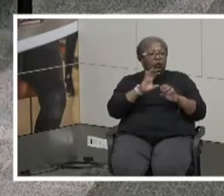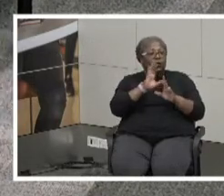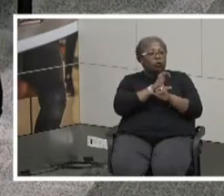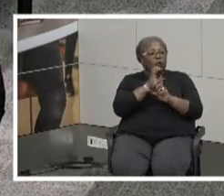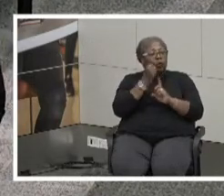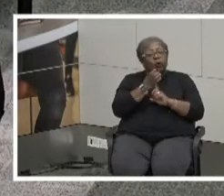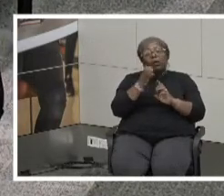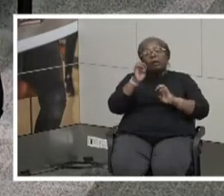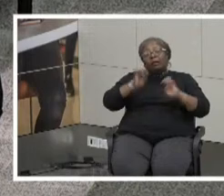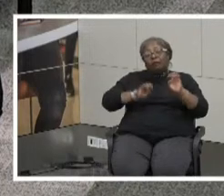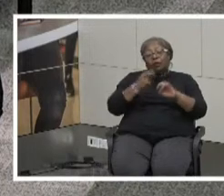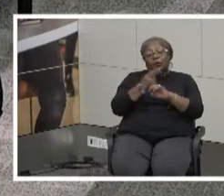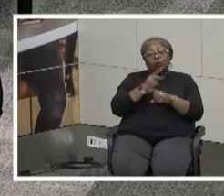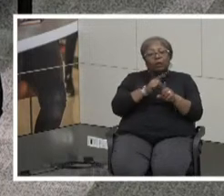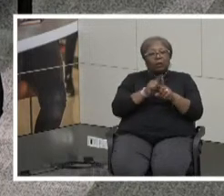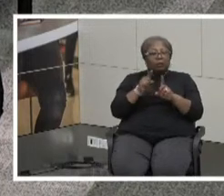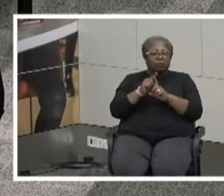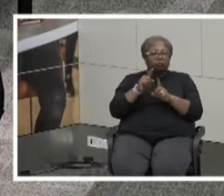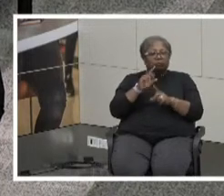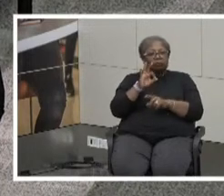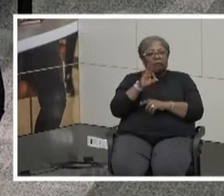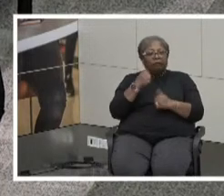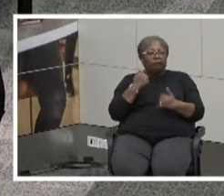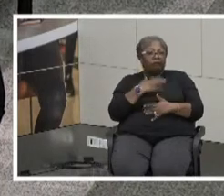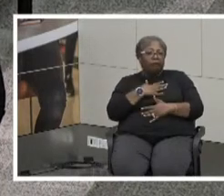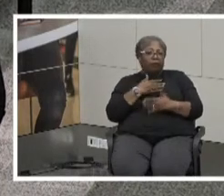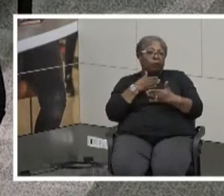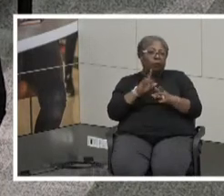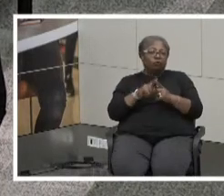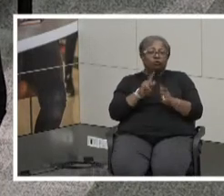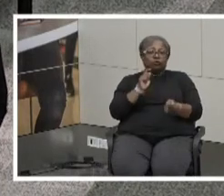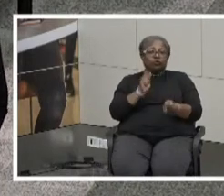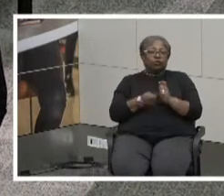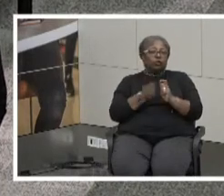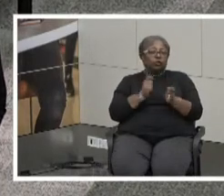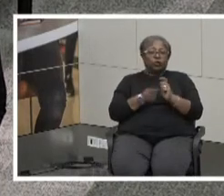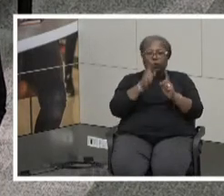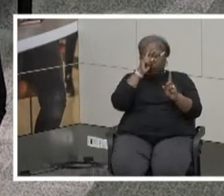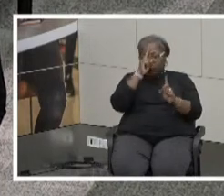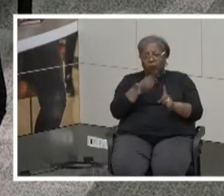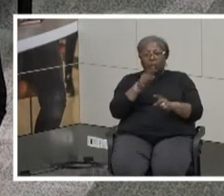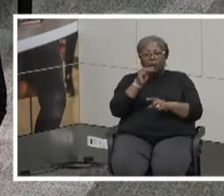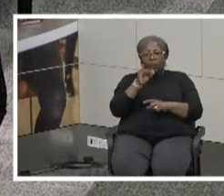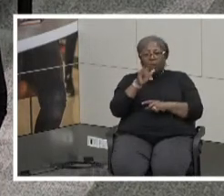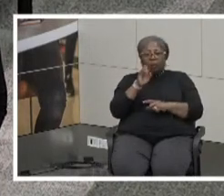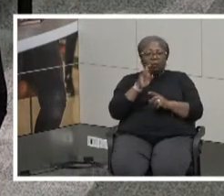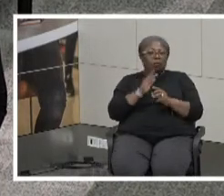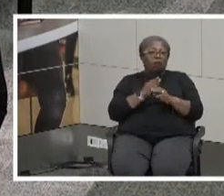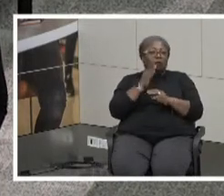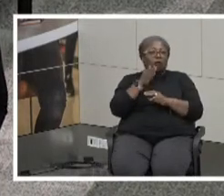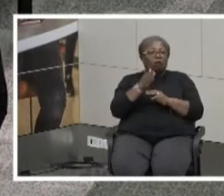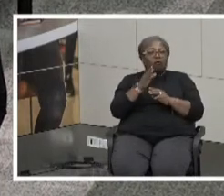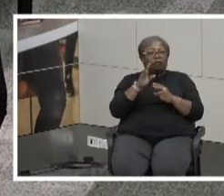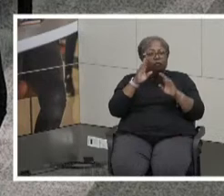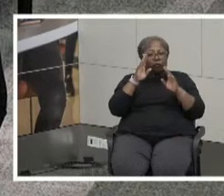evaluations used as fear tactics with everchanging goalposts my's overreach is focused on creating a perception that many